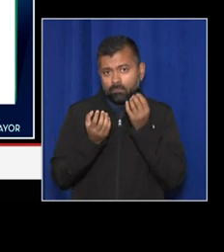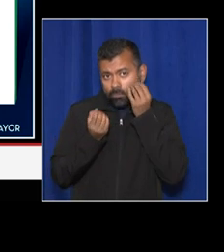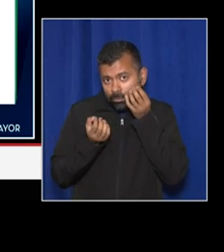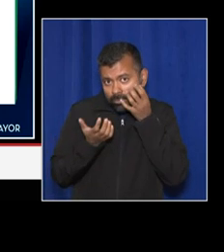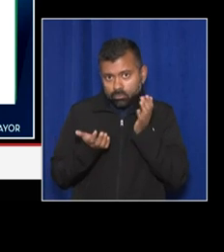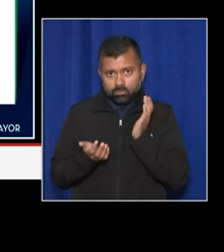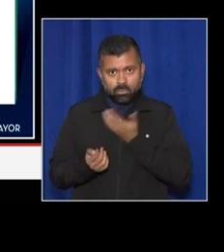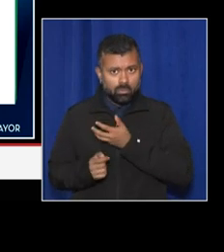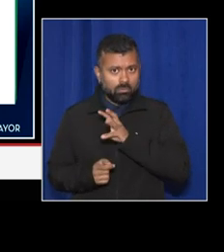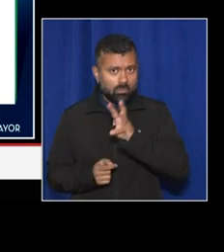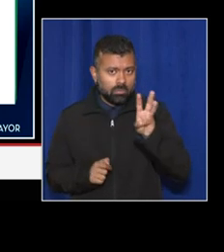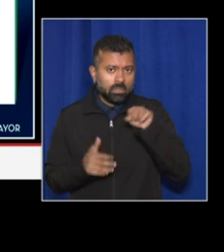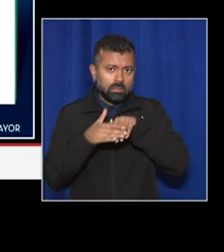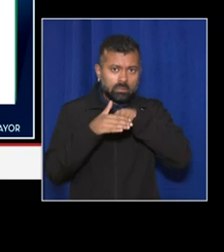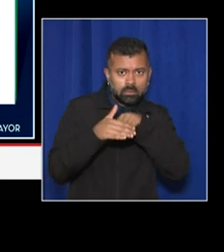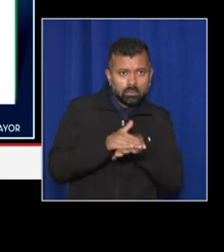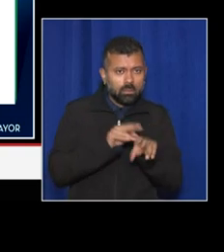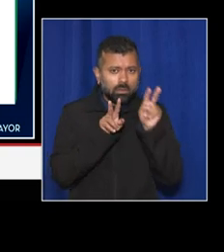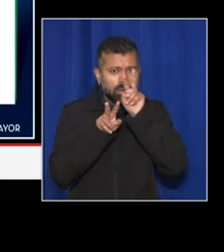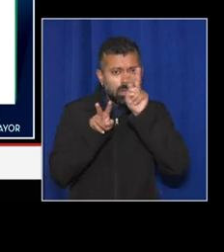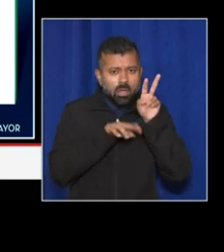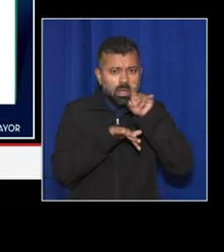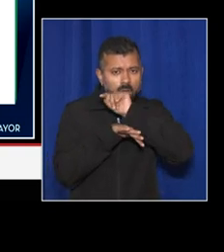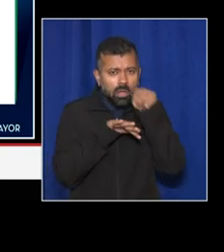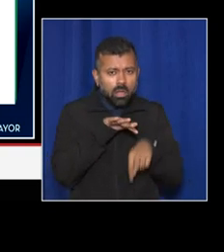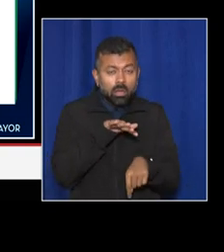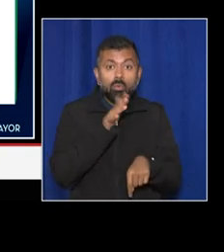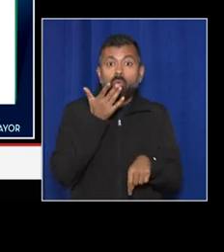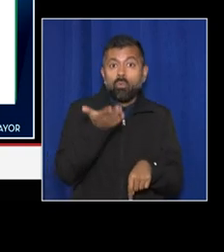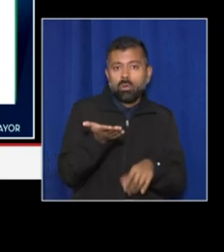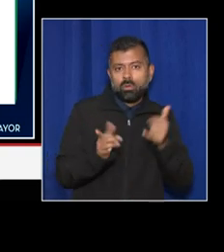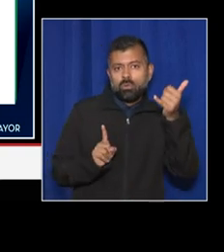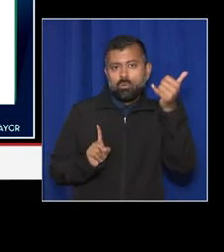website, but you can also call us at